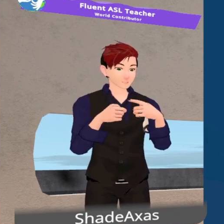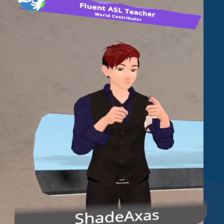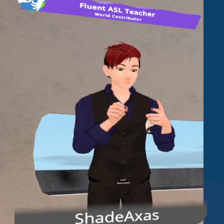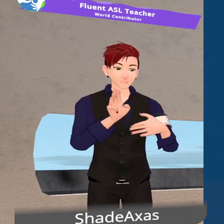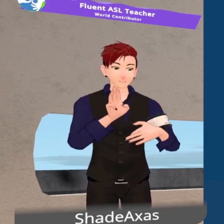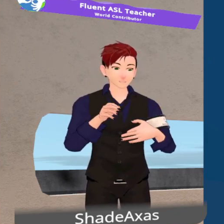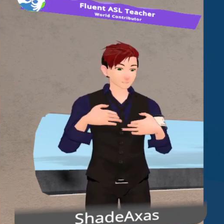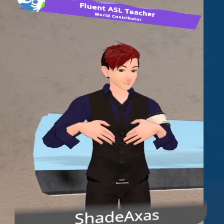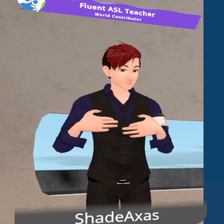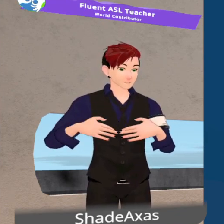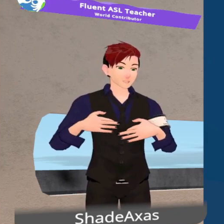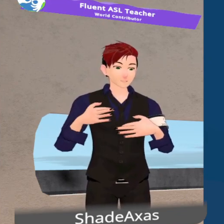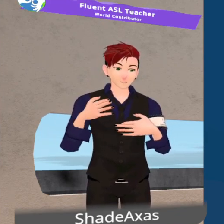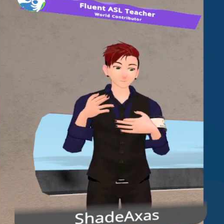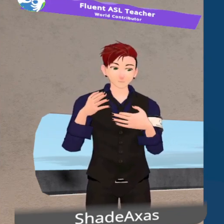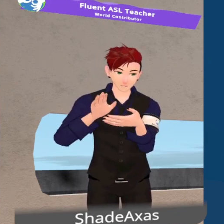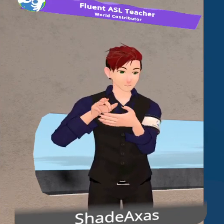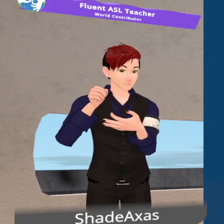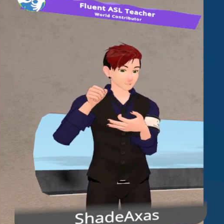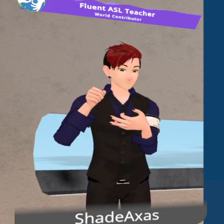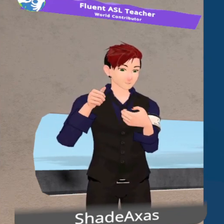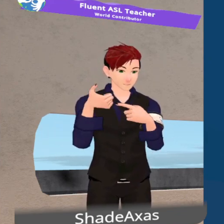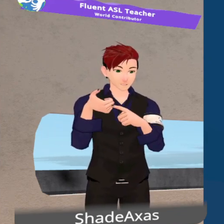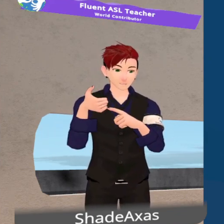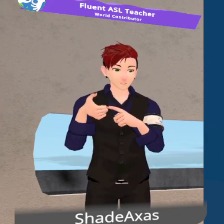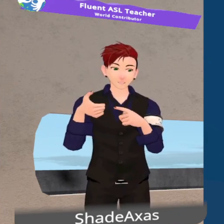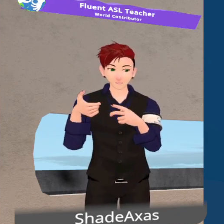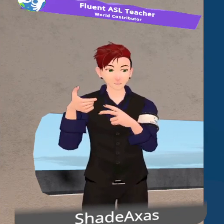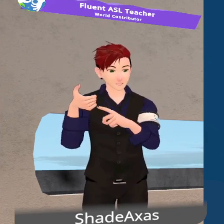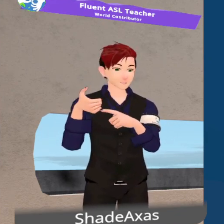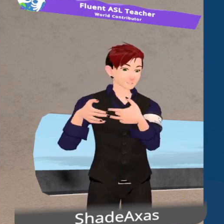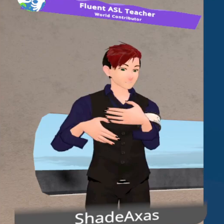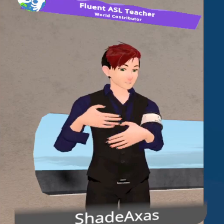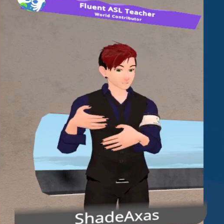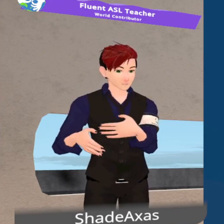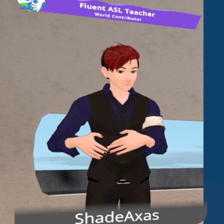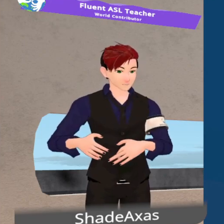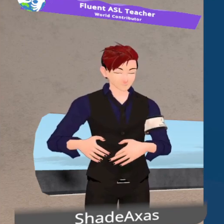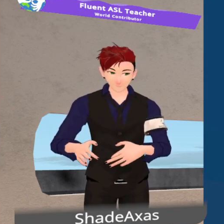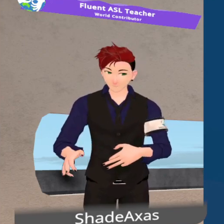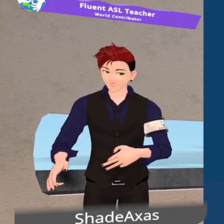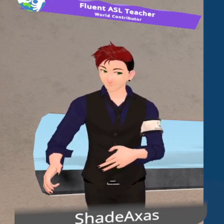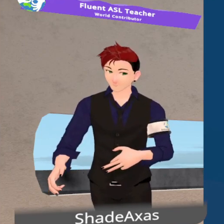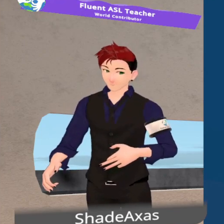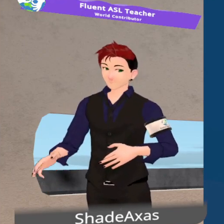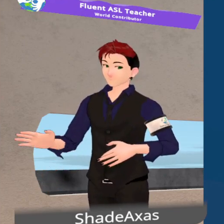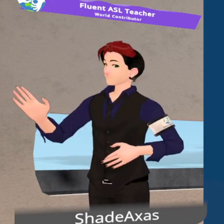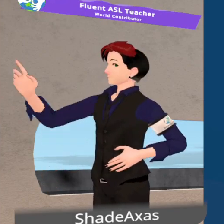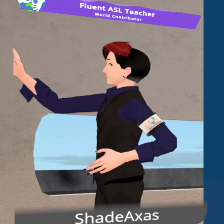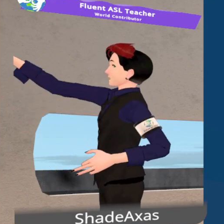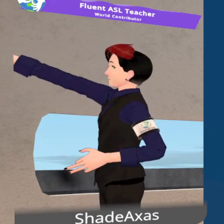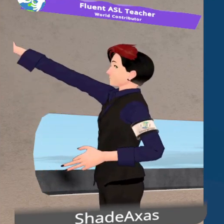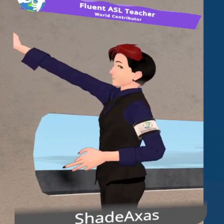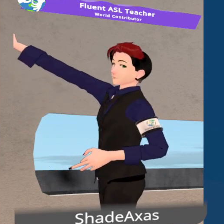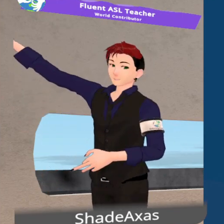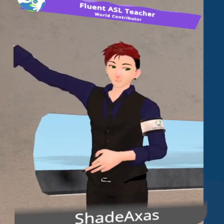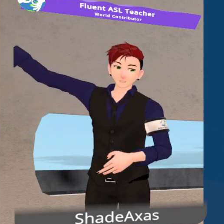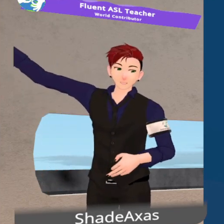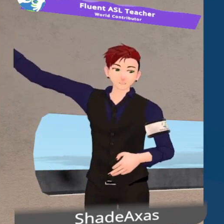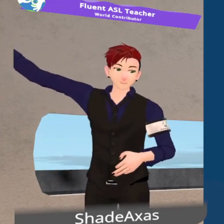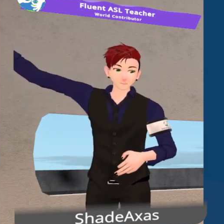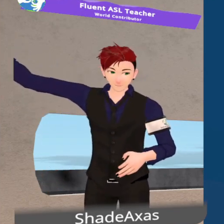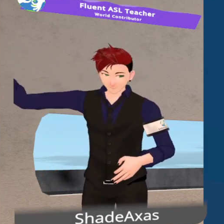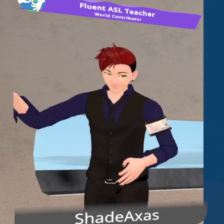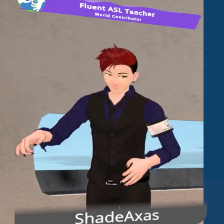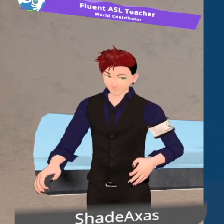them from the video and the avatar and learn on your own, kind of self-paced. So that is the world